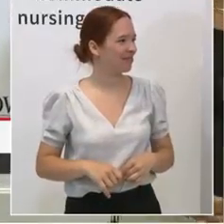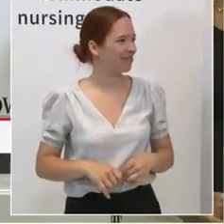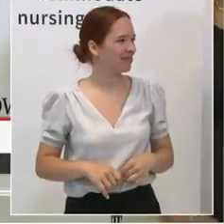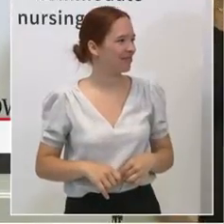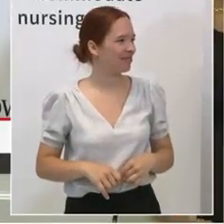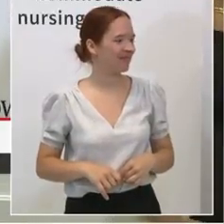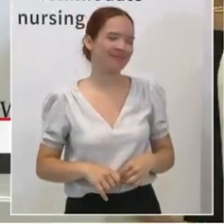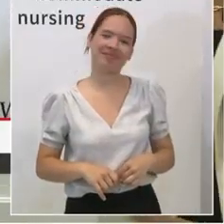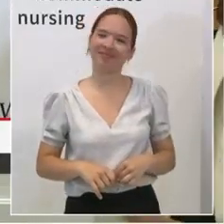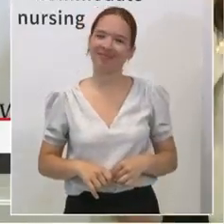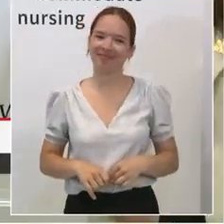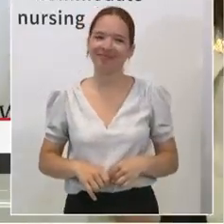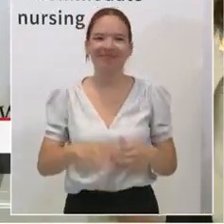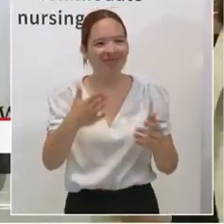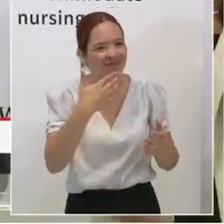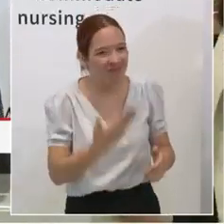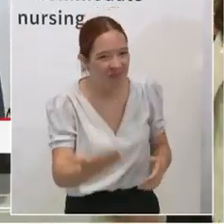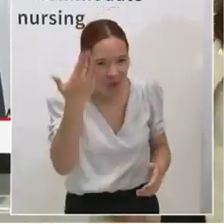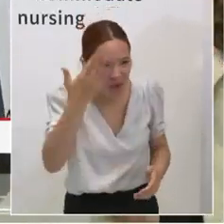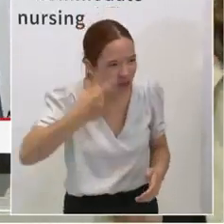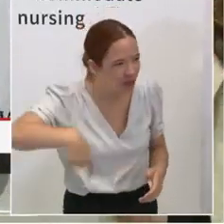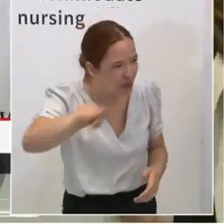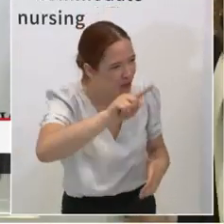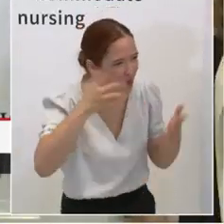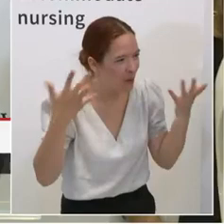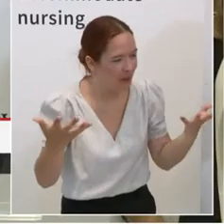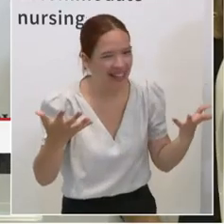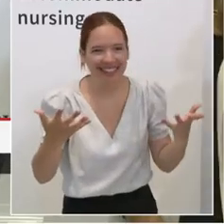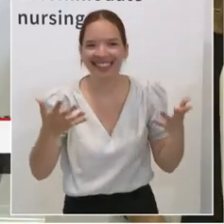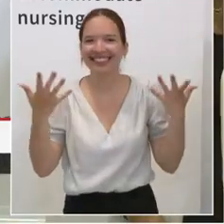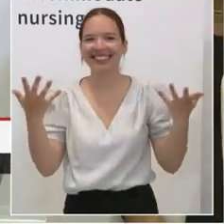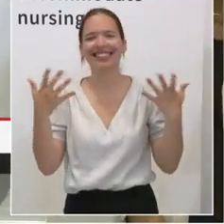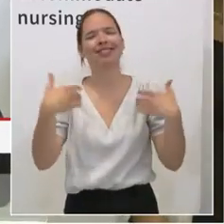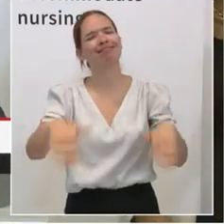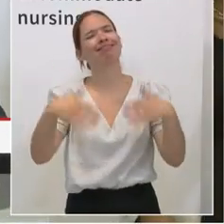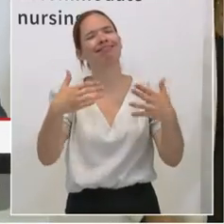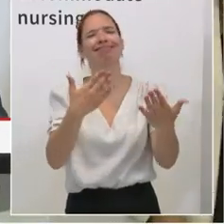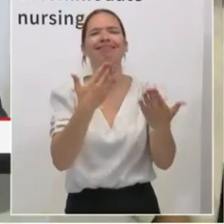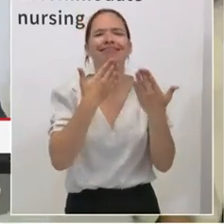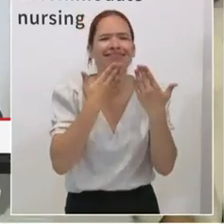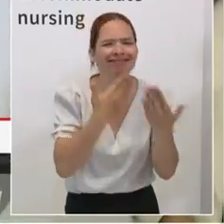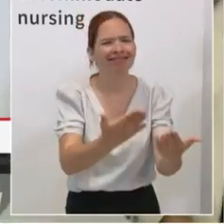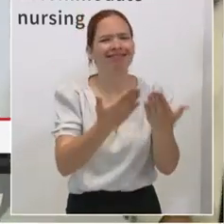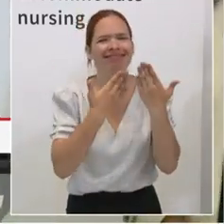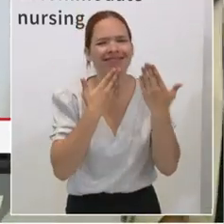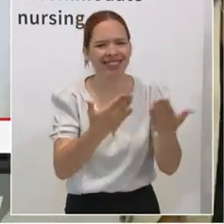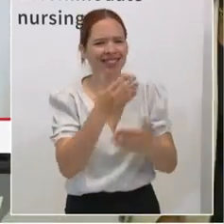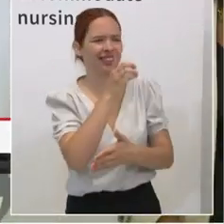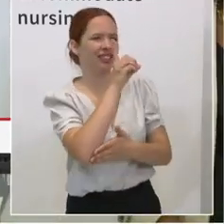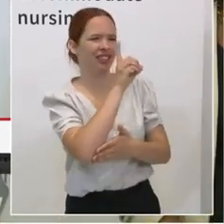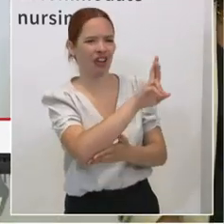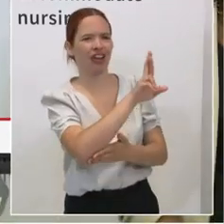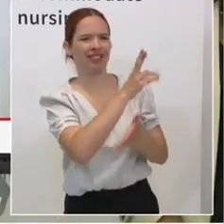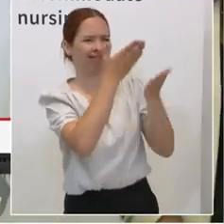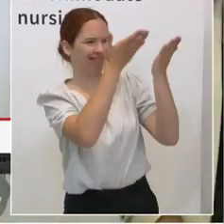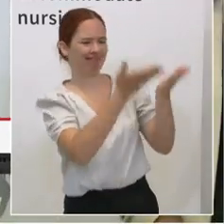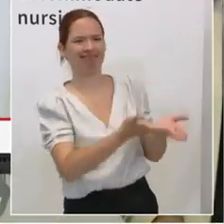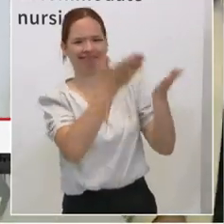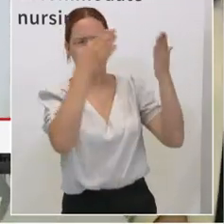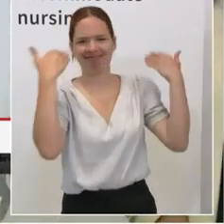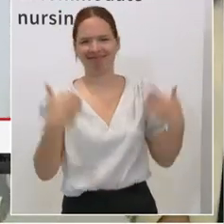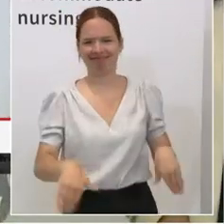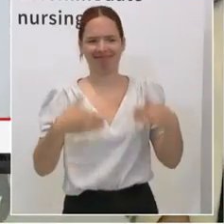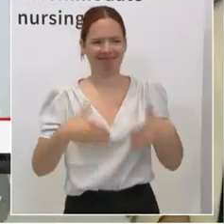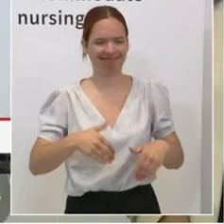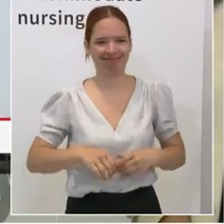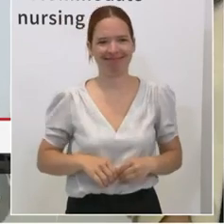Well, good morning, everyone, and thank you, Dr. Mighty, for that introduction.